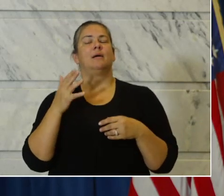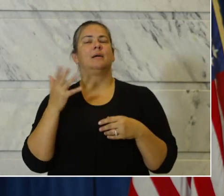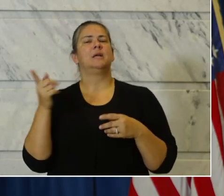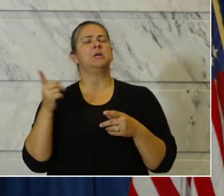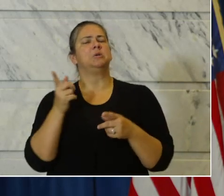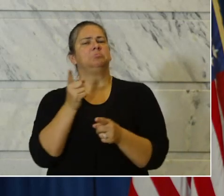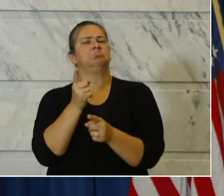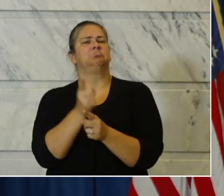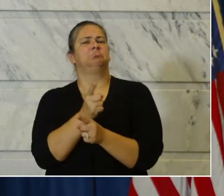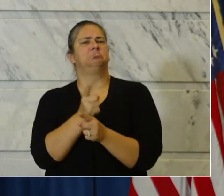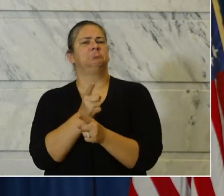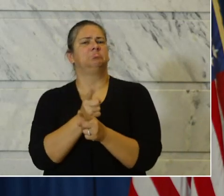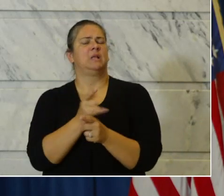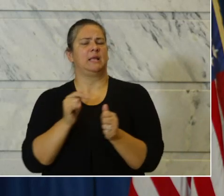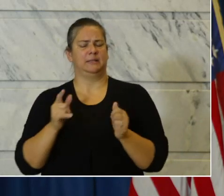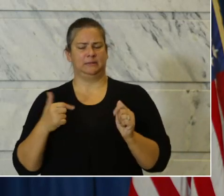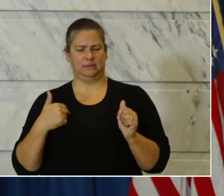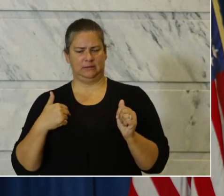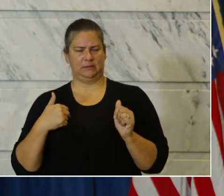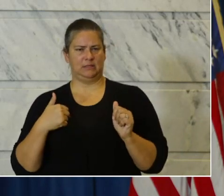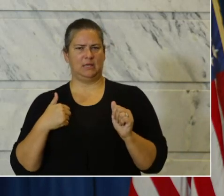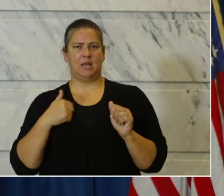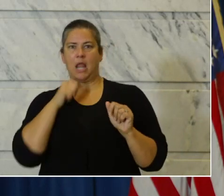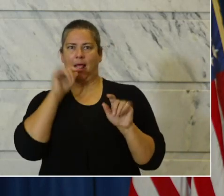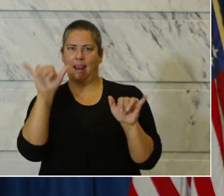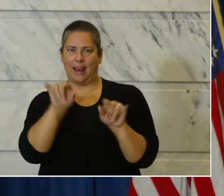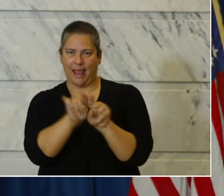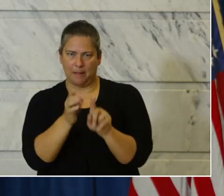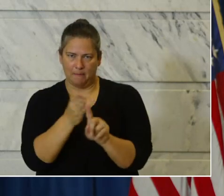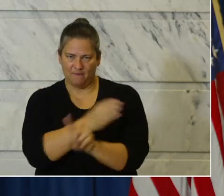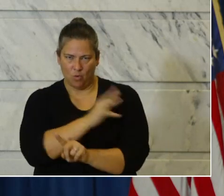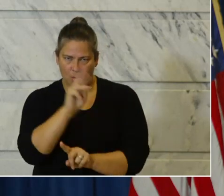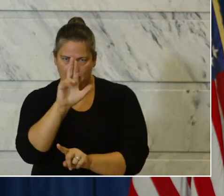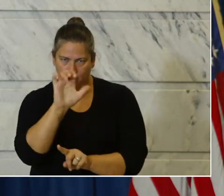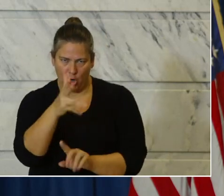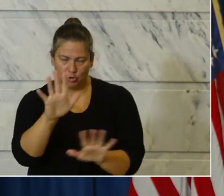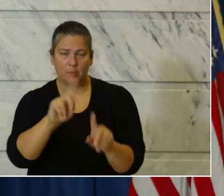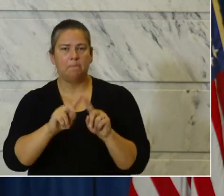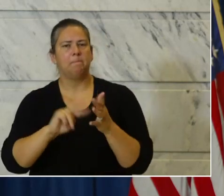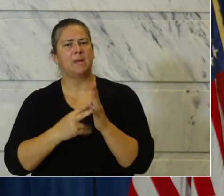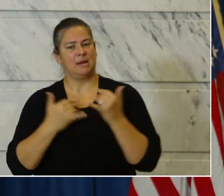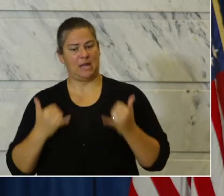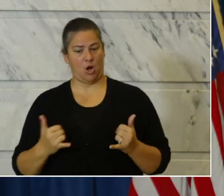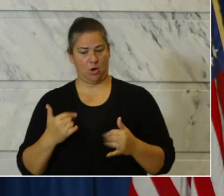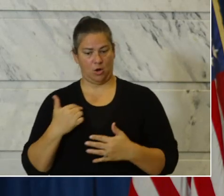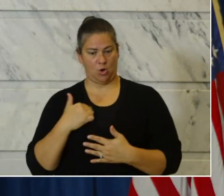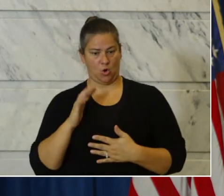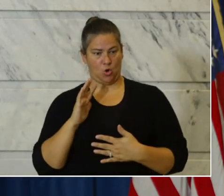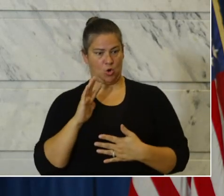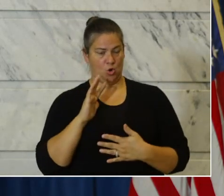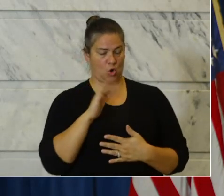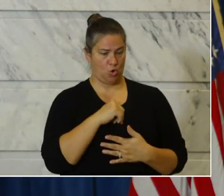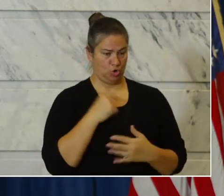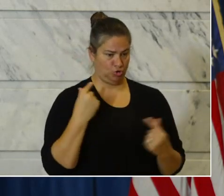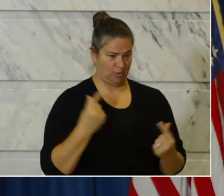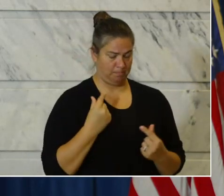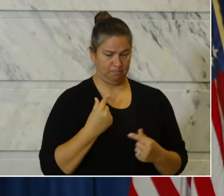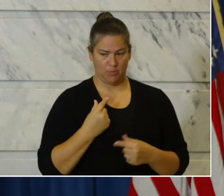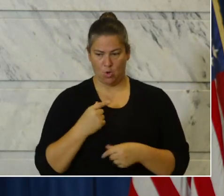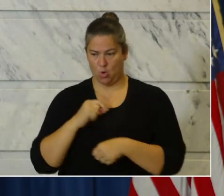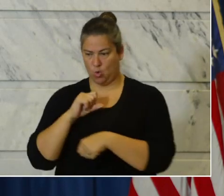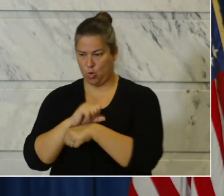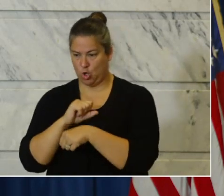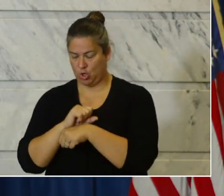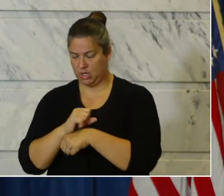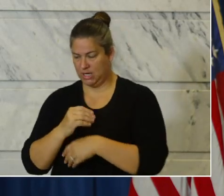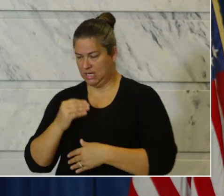in on the same day if you're going to work and going to the gym and going to dinner, that's just too many contacts. We got to spread them